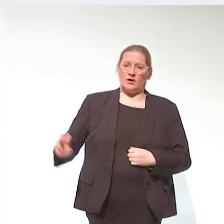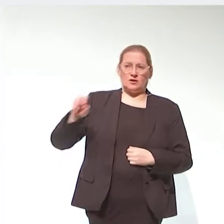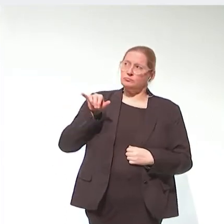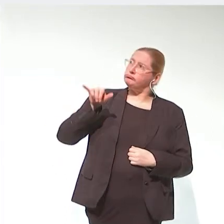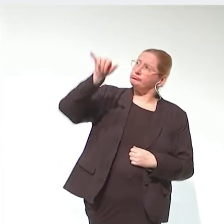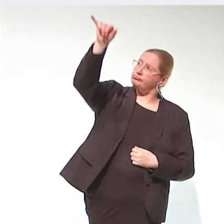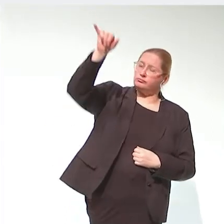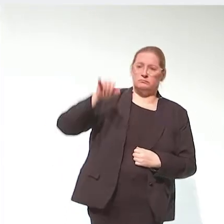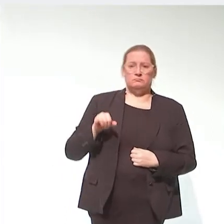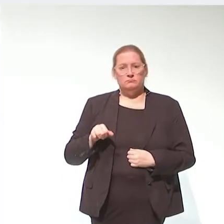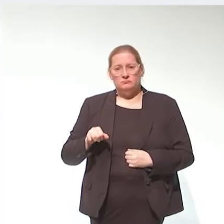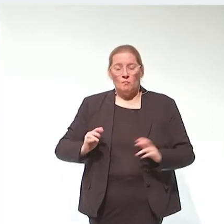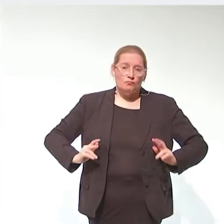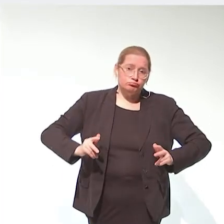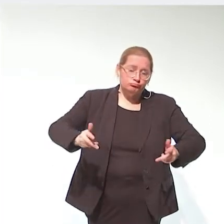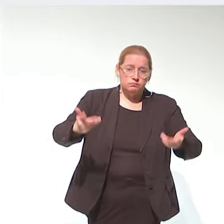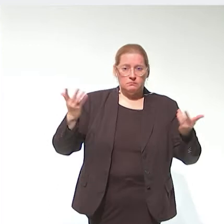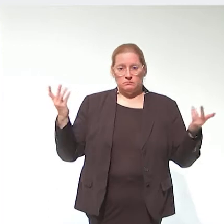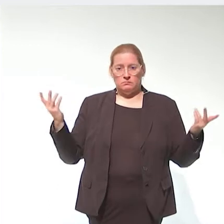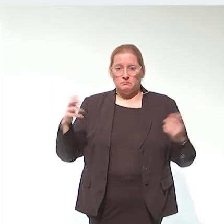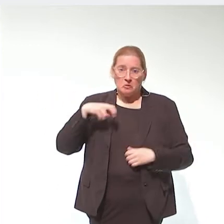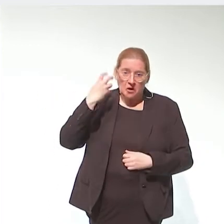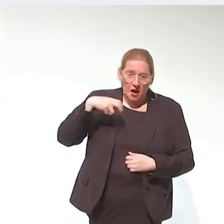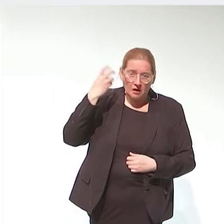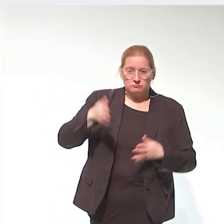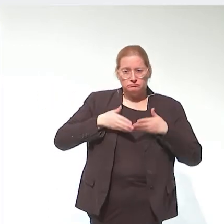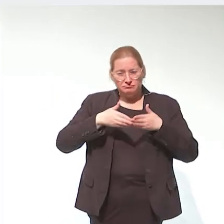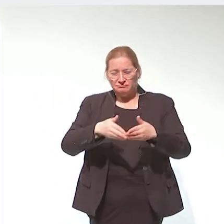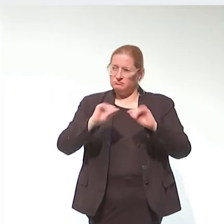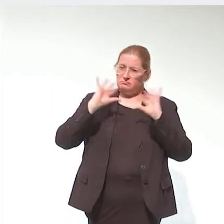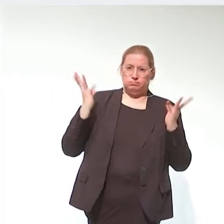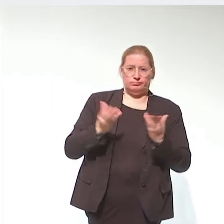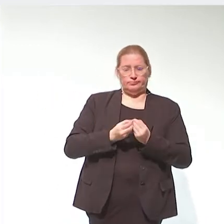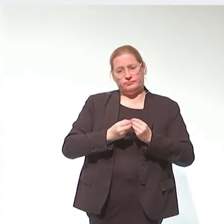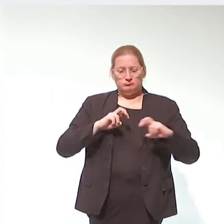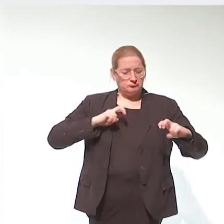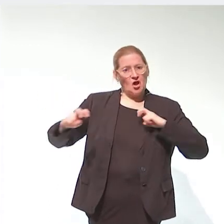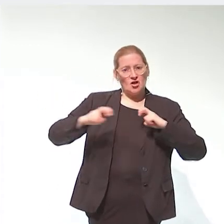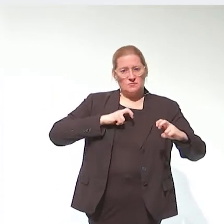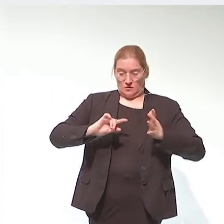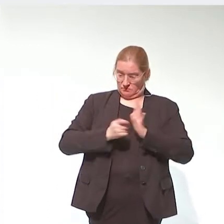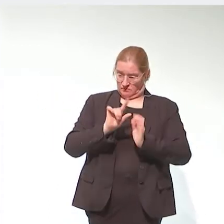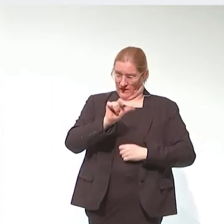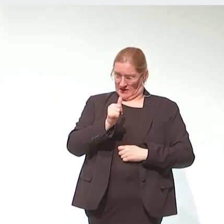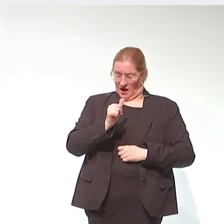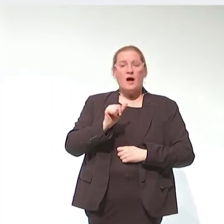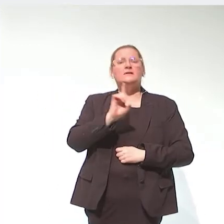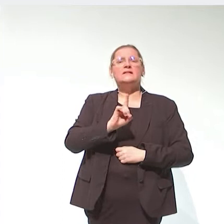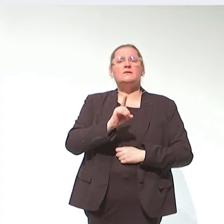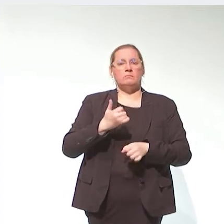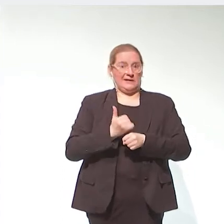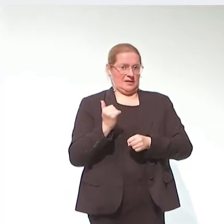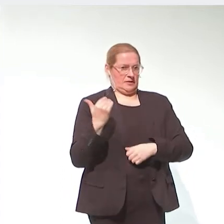December 21st, last year, the Commission adopted the evaluation of 3 passenger rights regulation